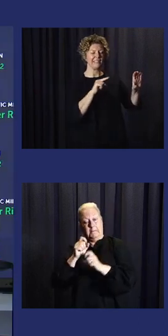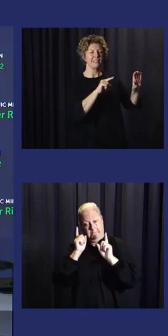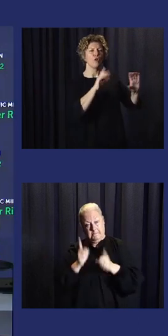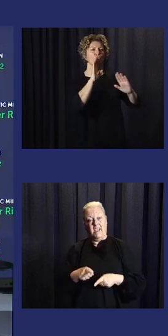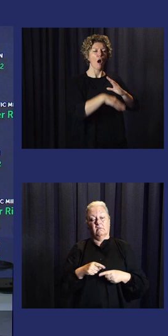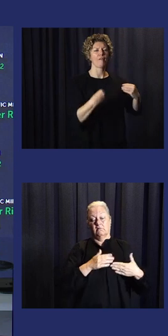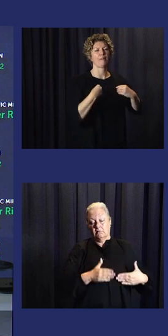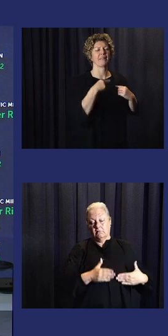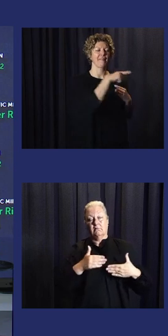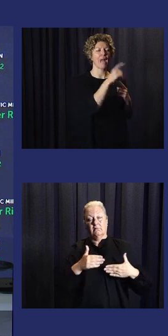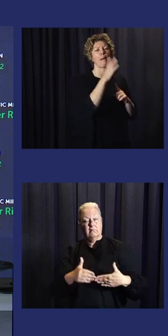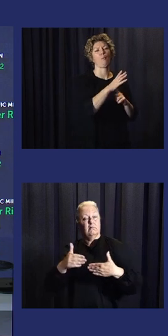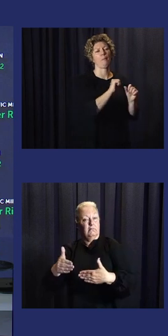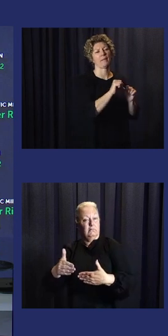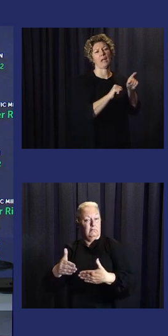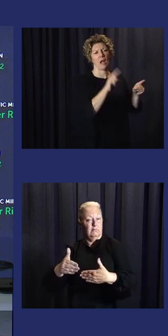Thank you.